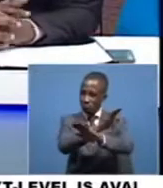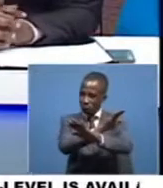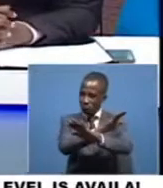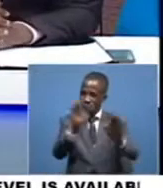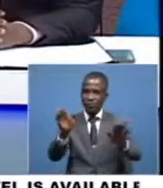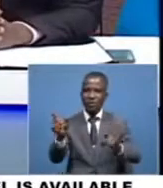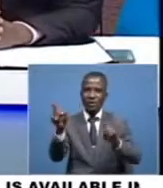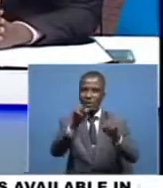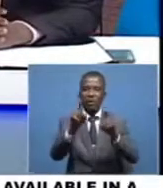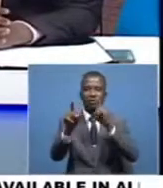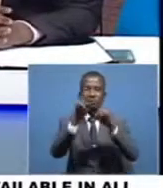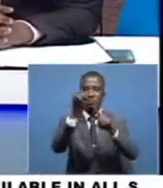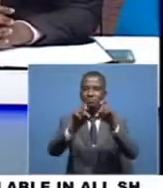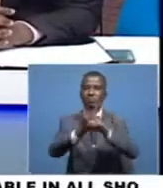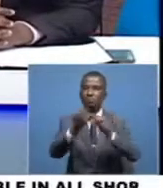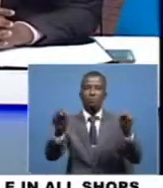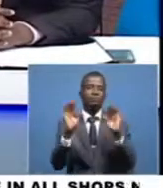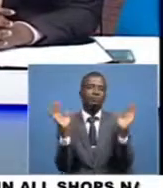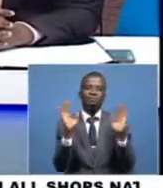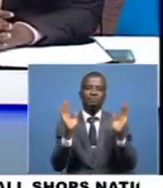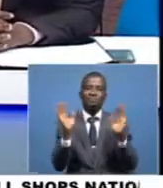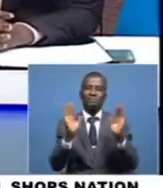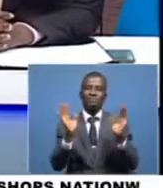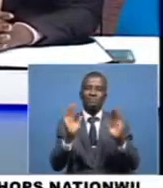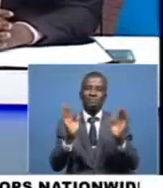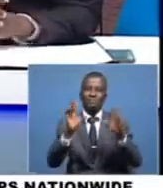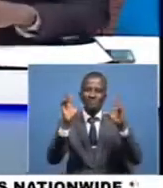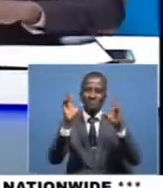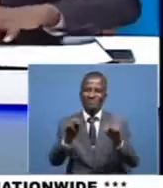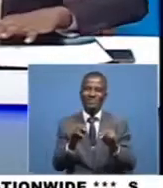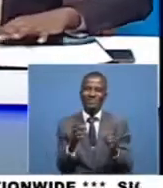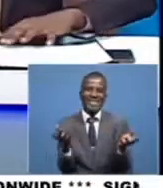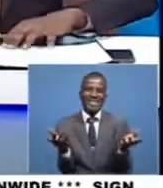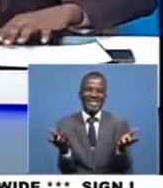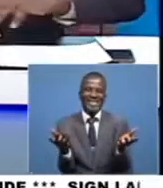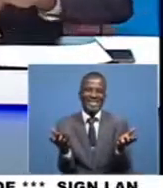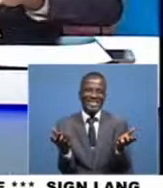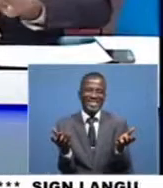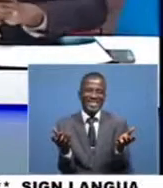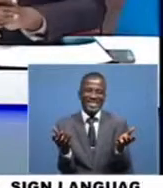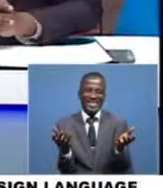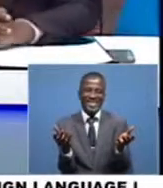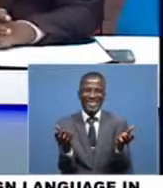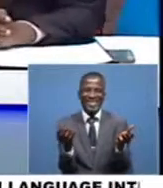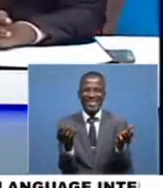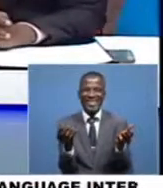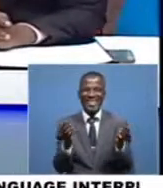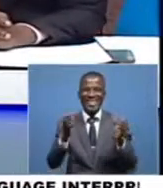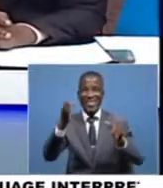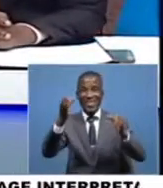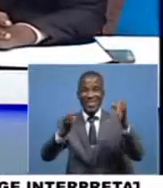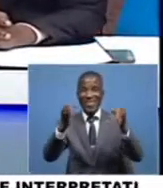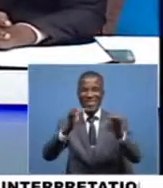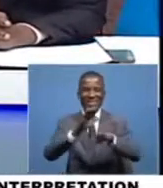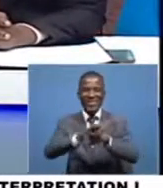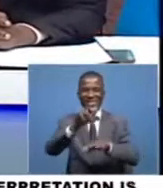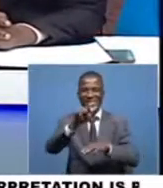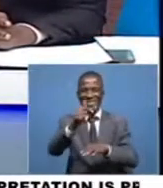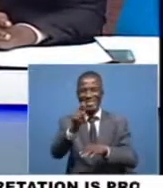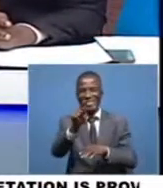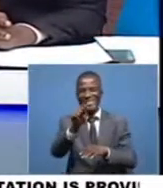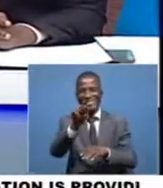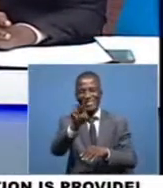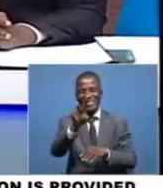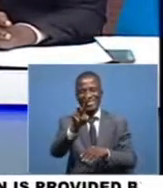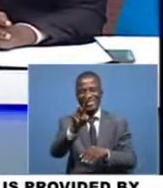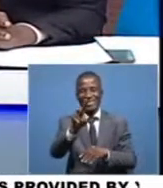to mount the witness box. Again, for you to know that the Supreme Court hearing is live on GTV,